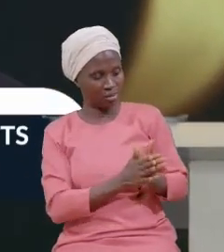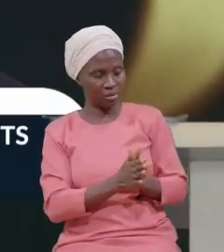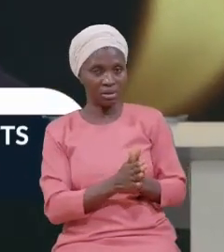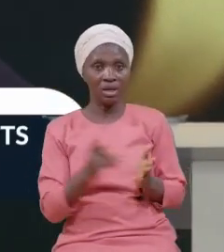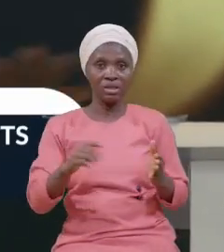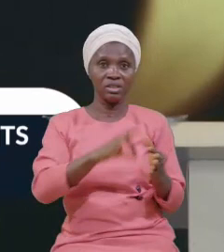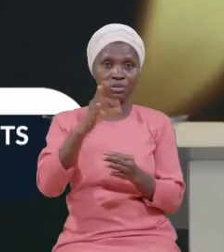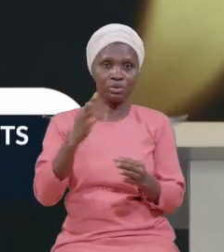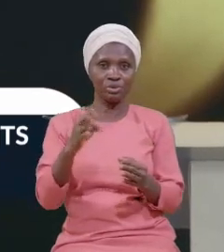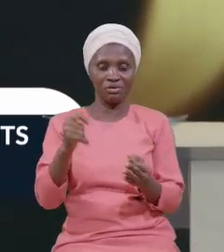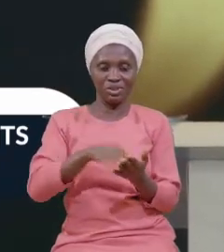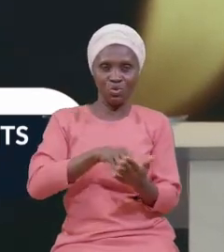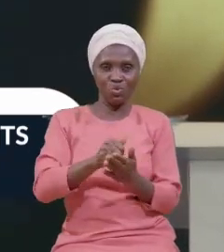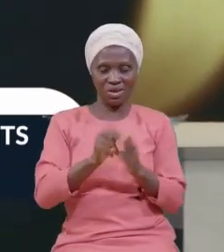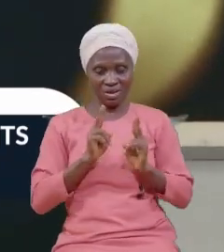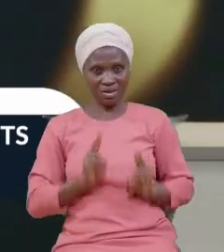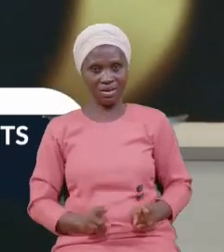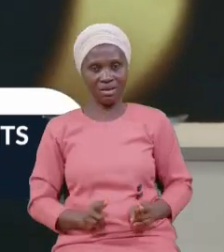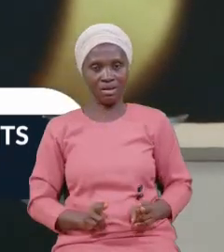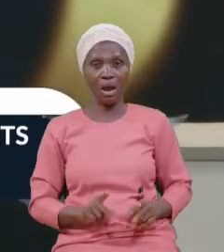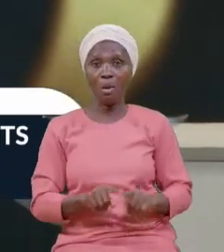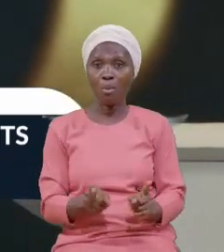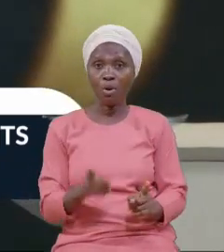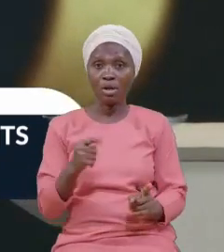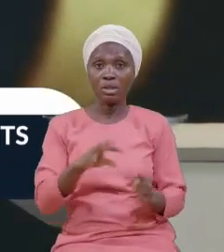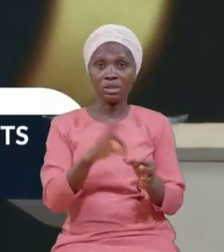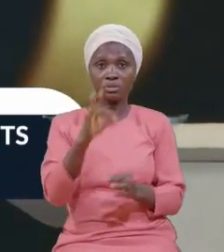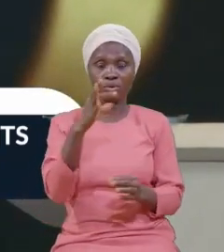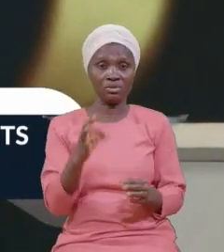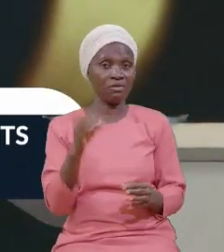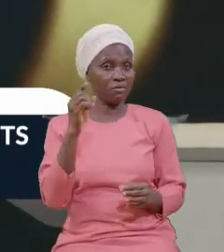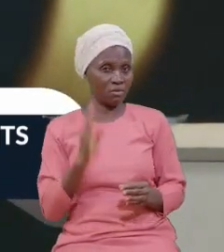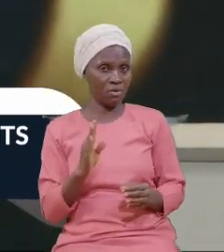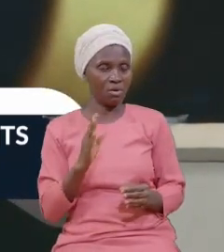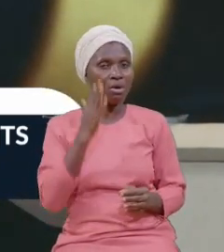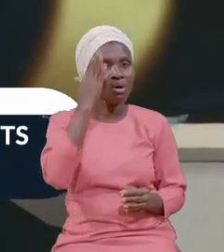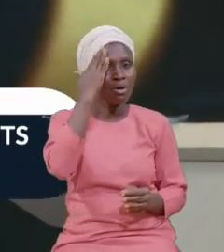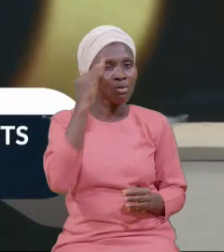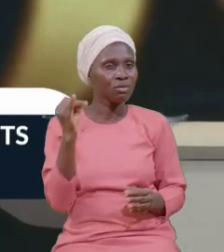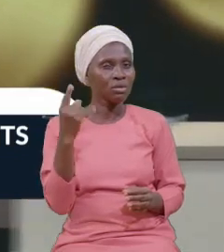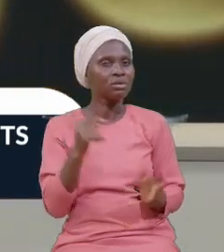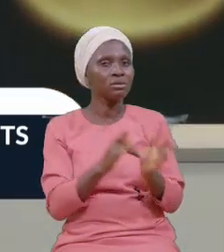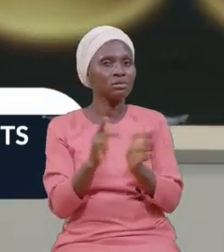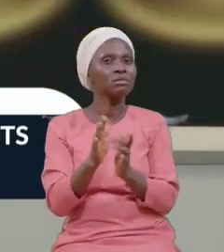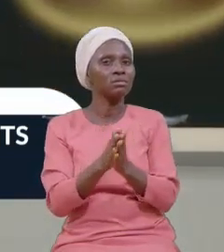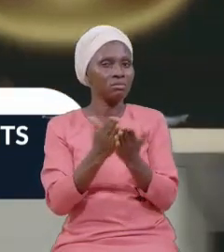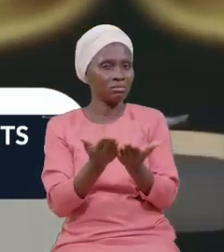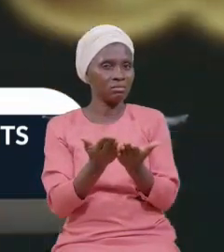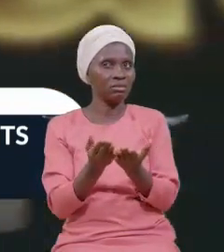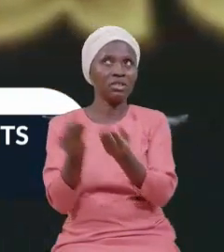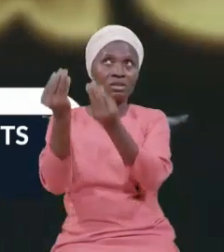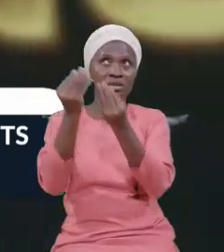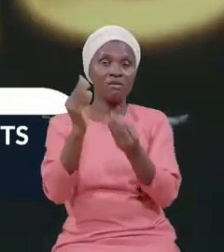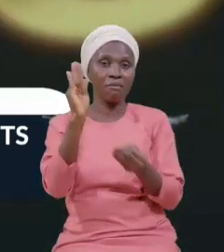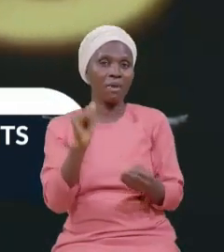humanity. But the spirit of God, knowing the scripture given by God, he